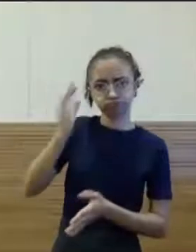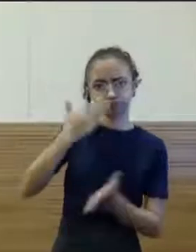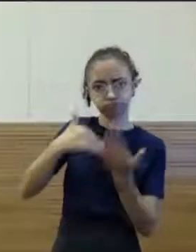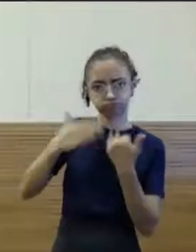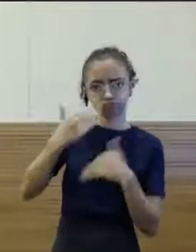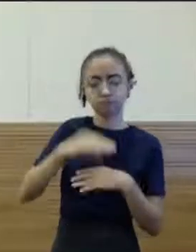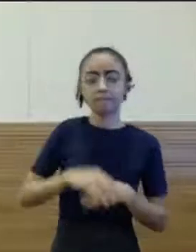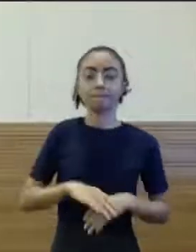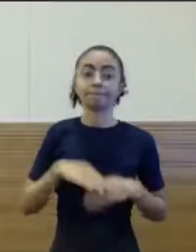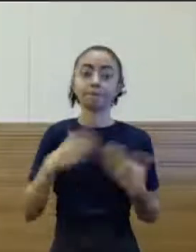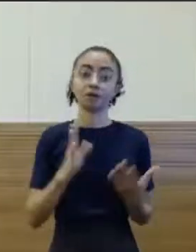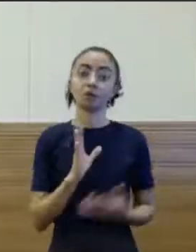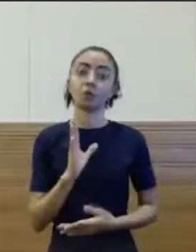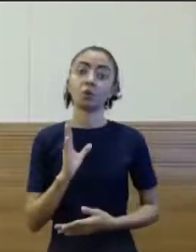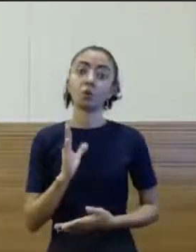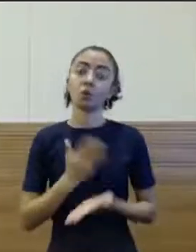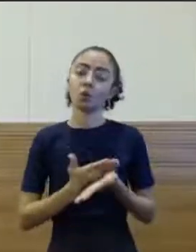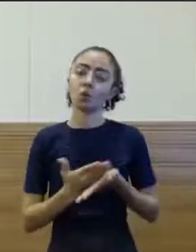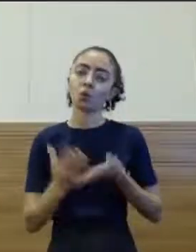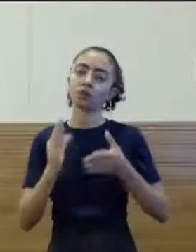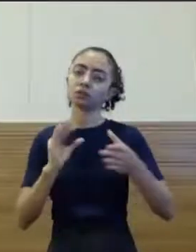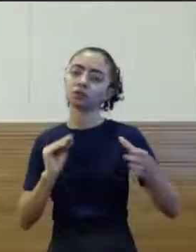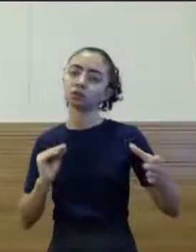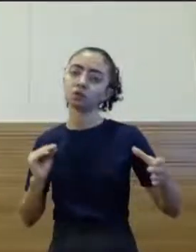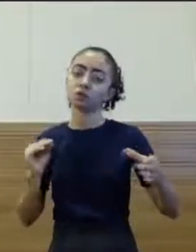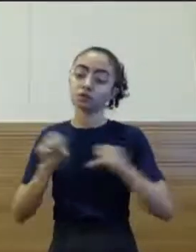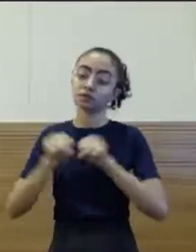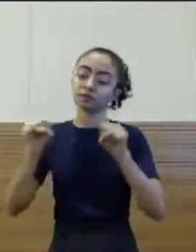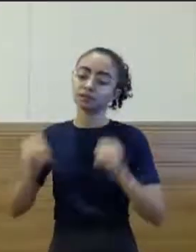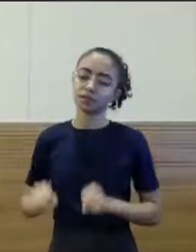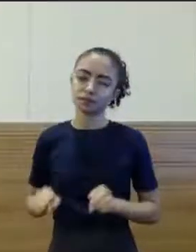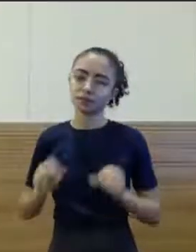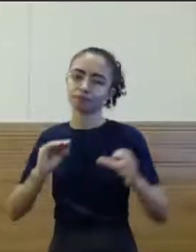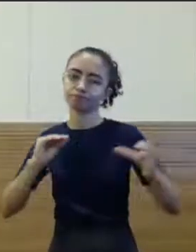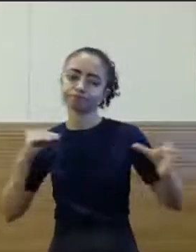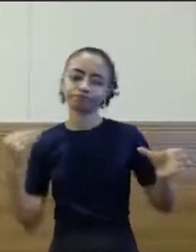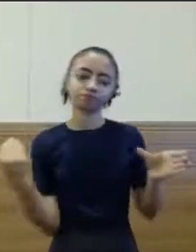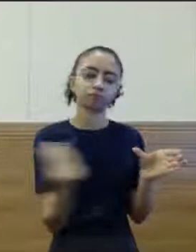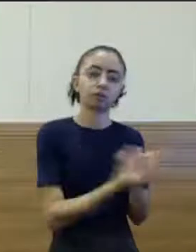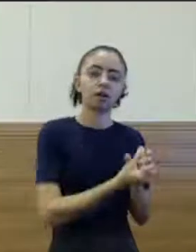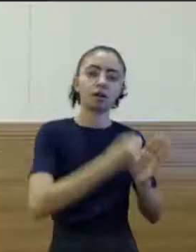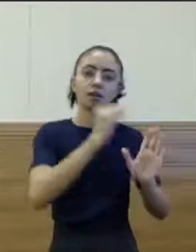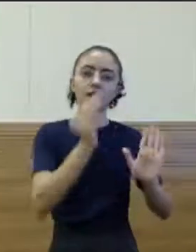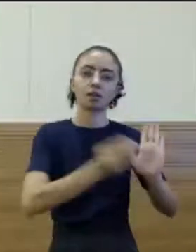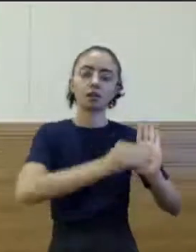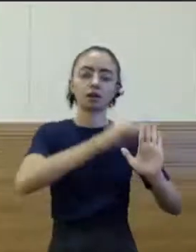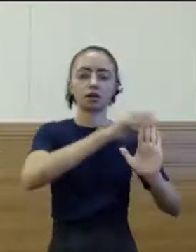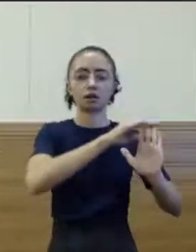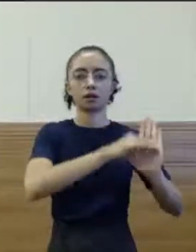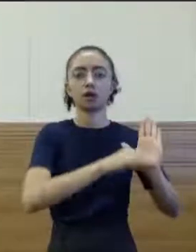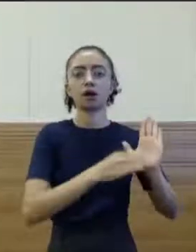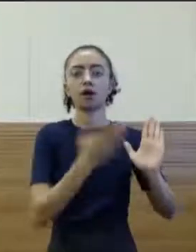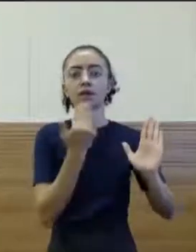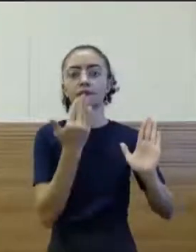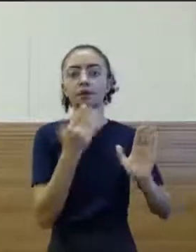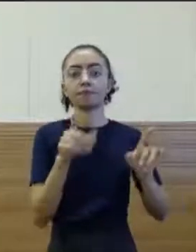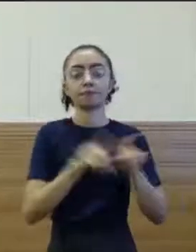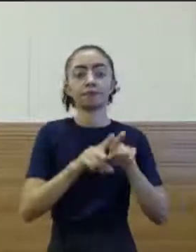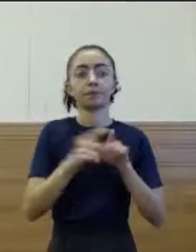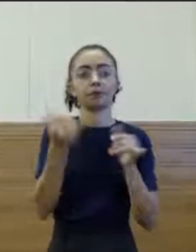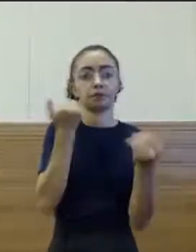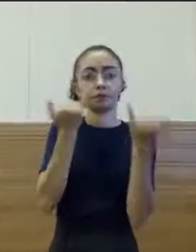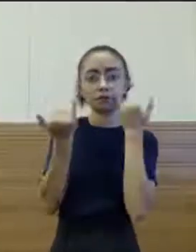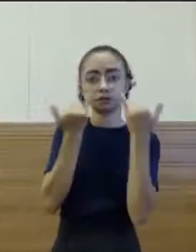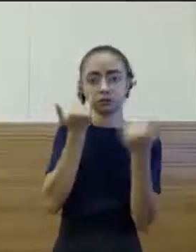overly consumed in the incorporation process in the dietary guides. Some other data with regards to